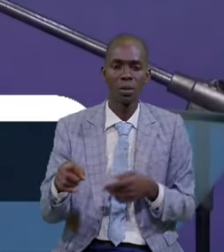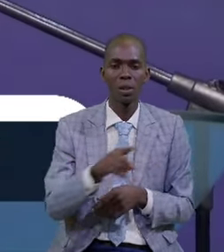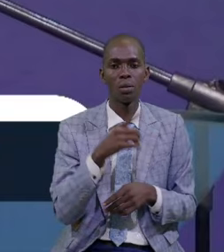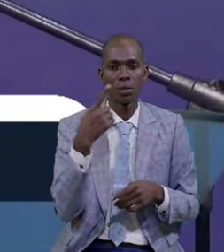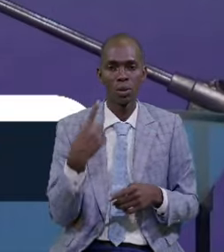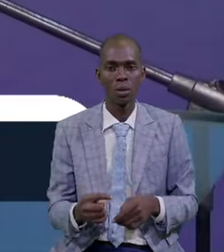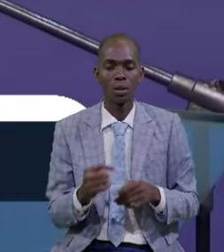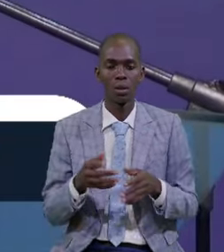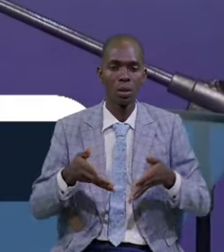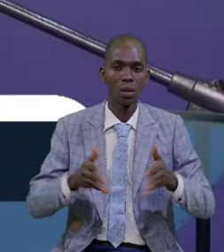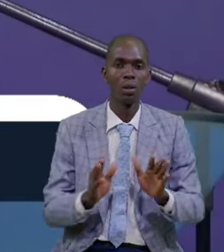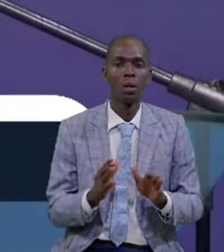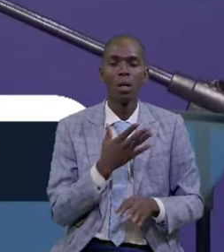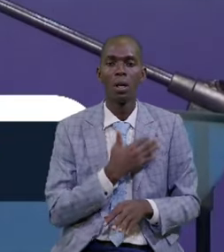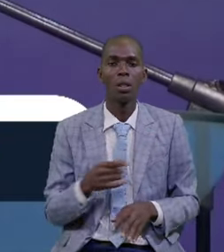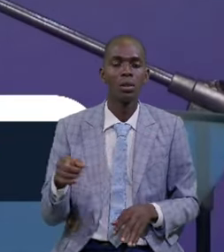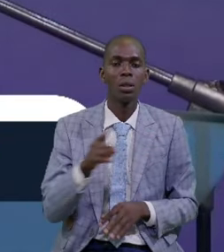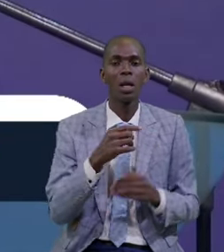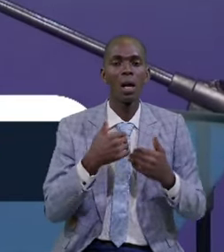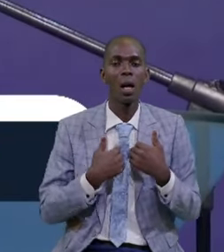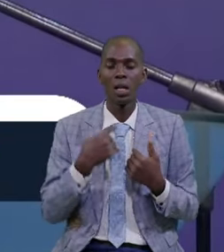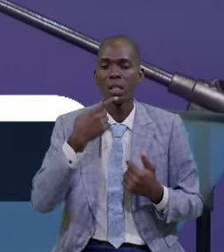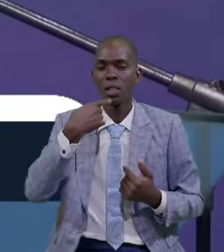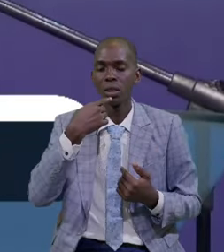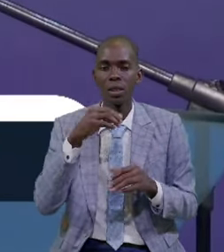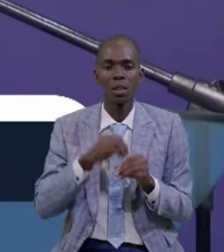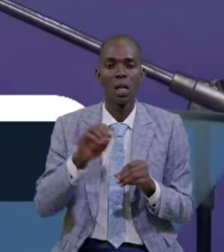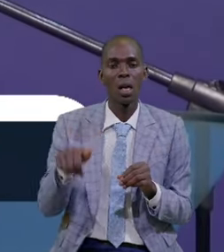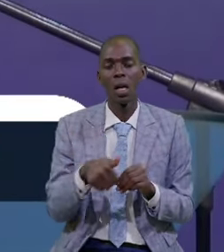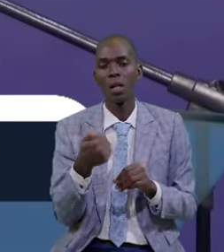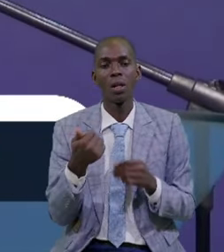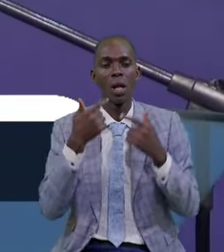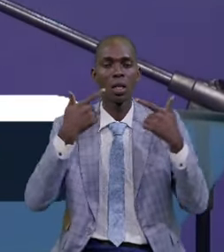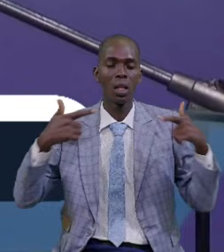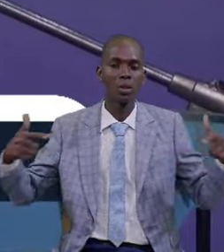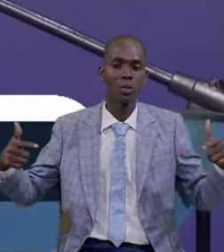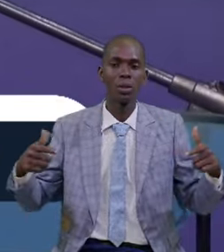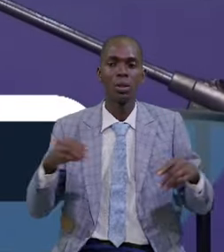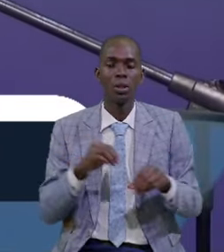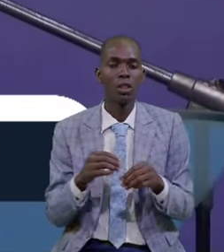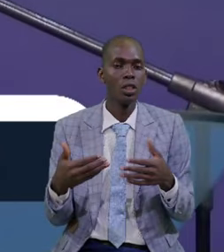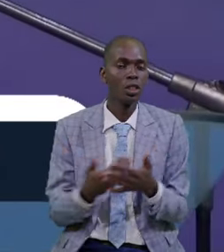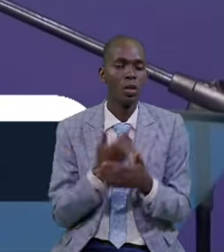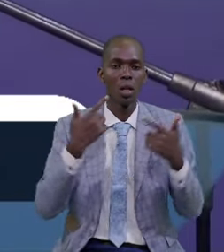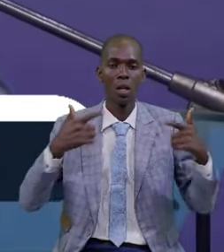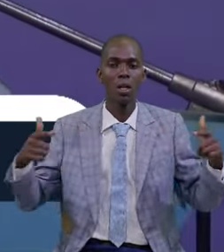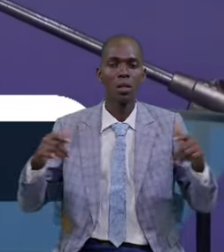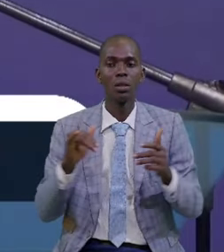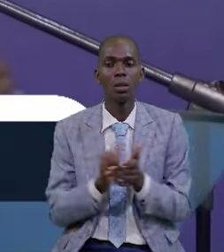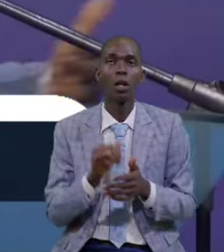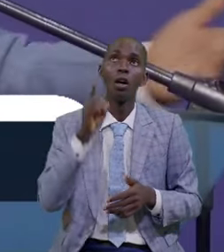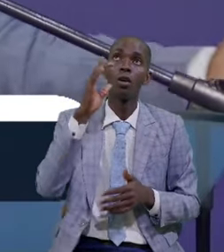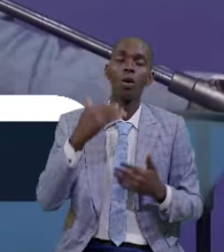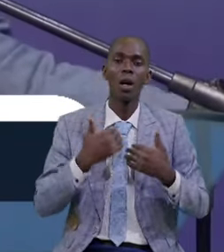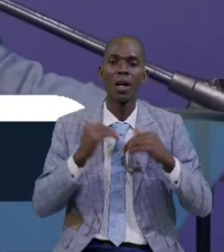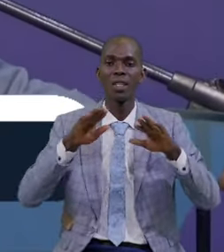they had spoken in another language, a new language that God had given them. He did not give